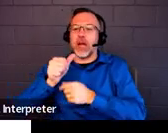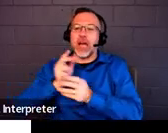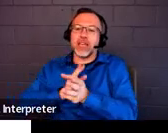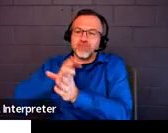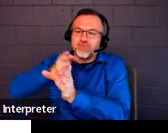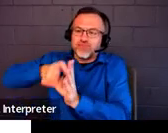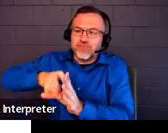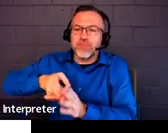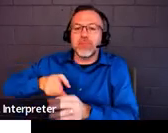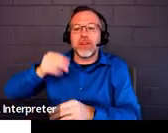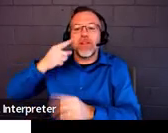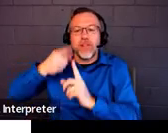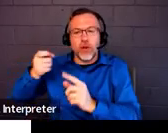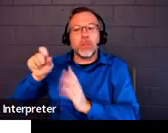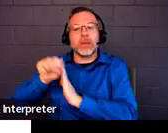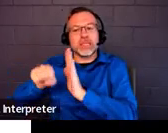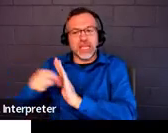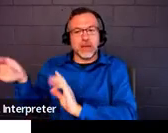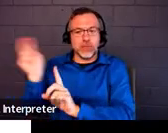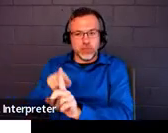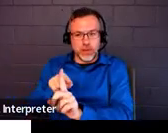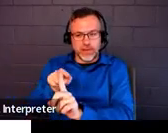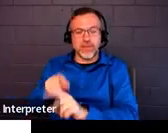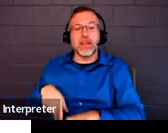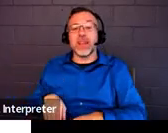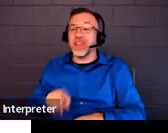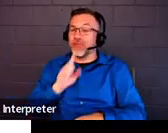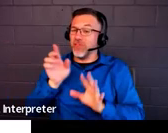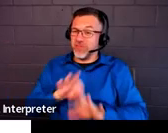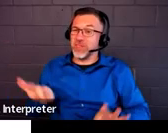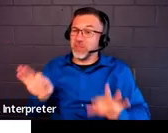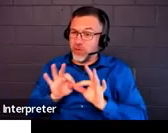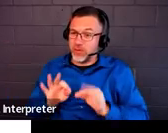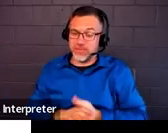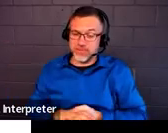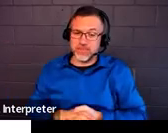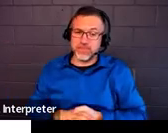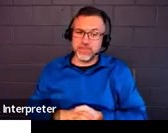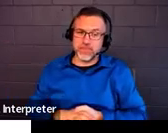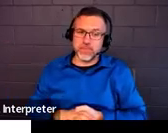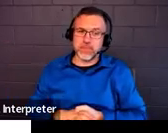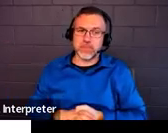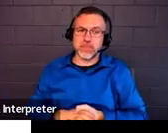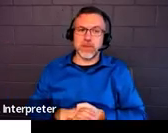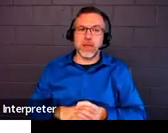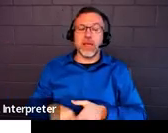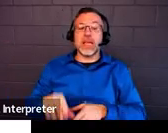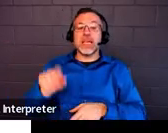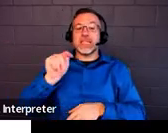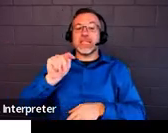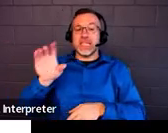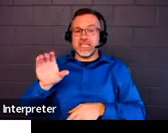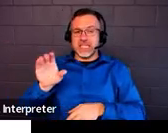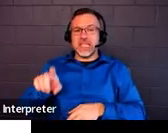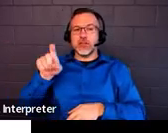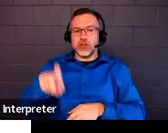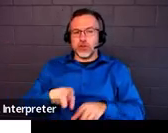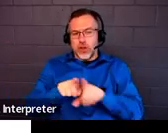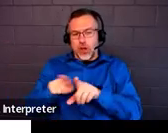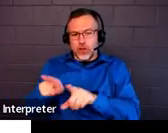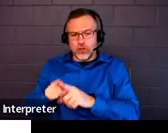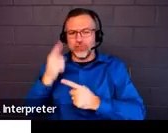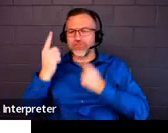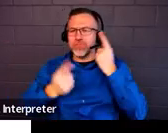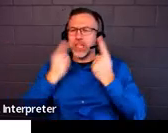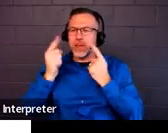as an alternate assessment participant. So that's really important. Test coordinators should also be thinking now about who the